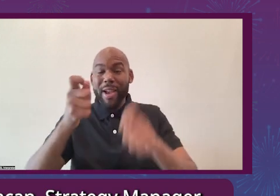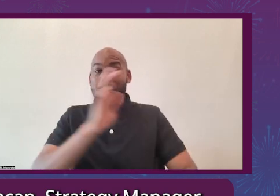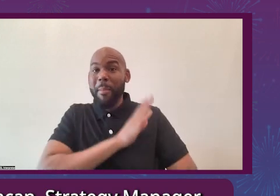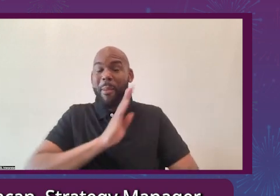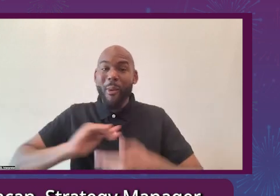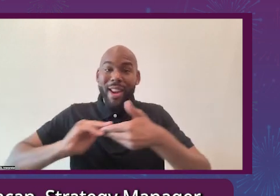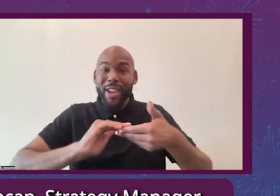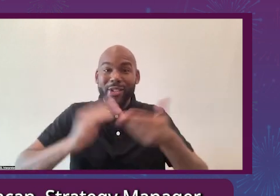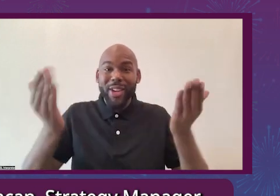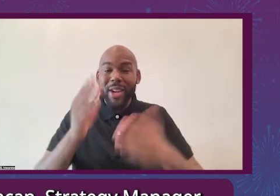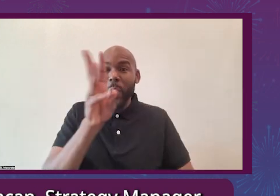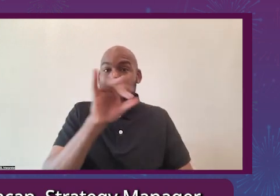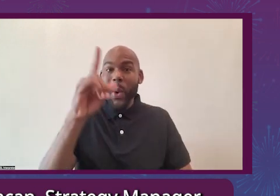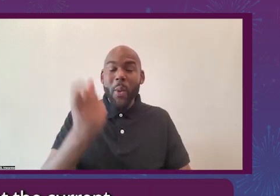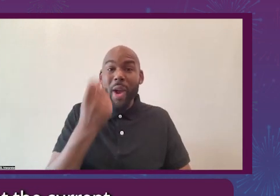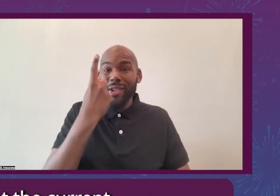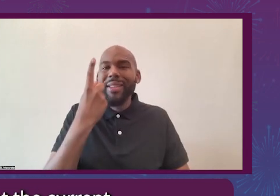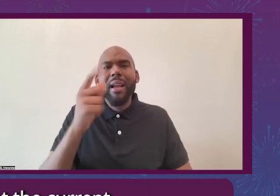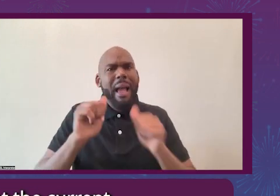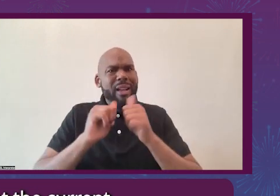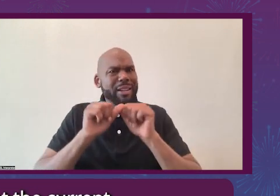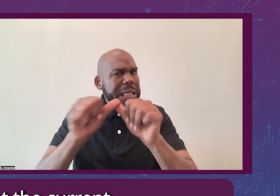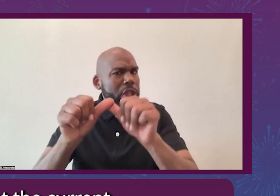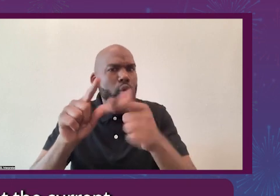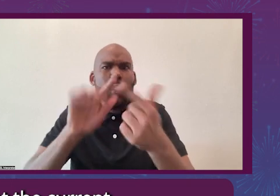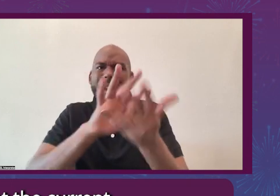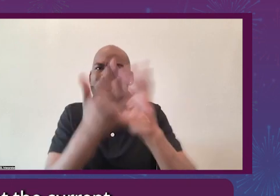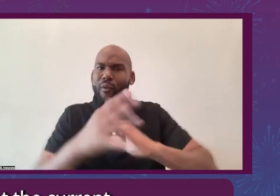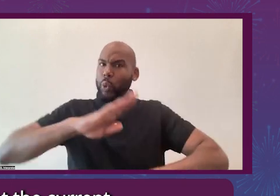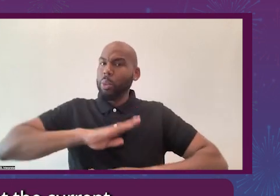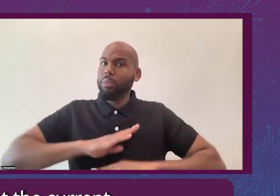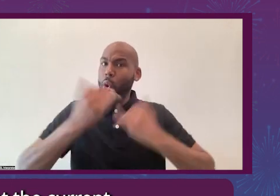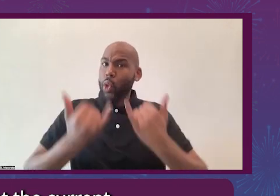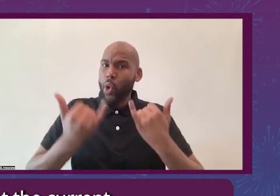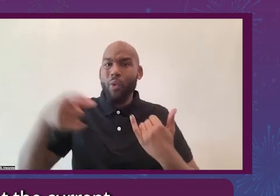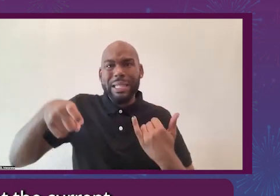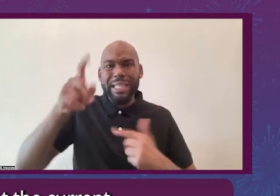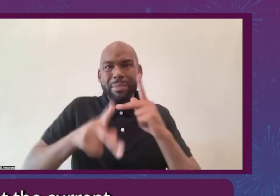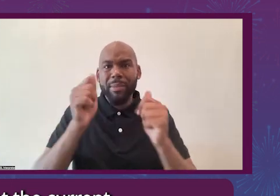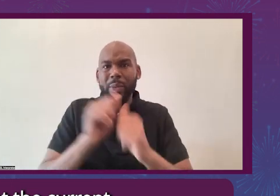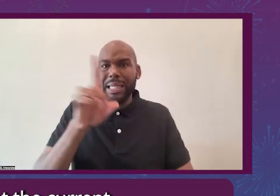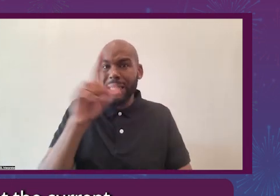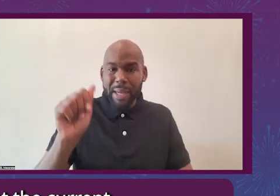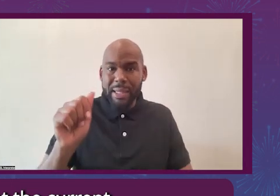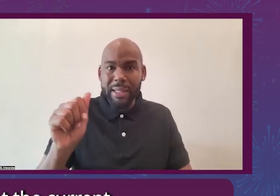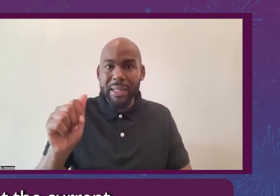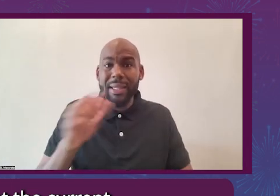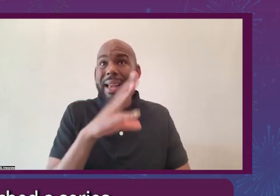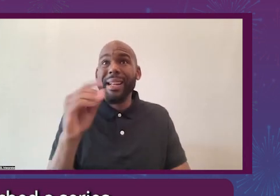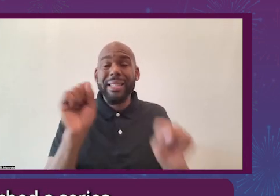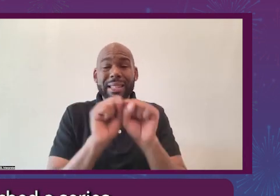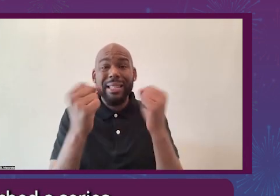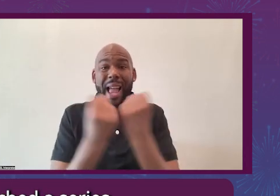Board Liaison. At WID, we understand the importance of continuing to evolve to meet the current and future needs of people with